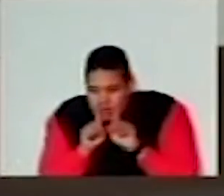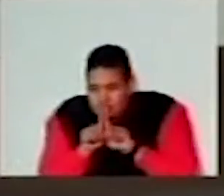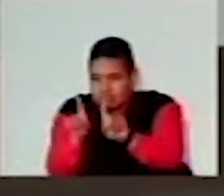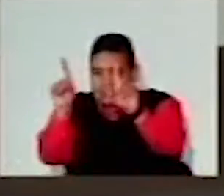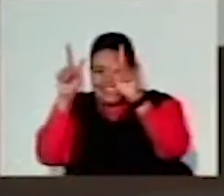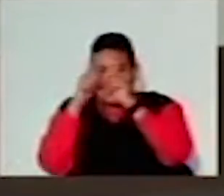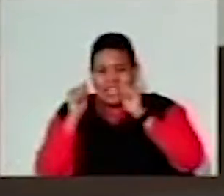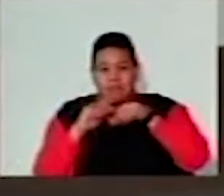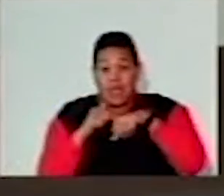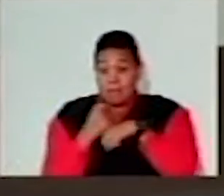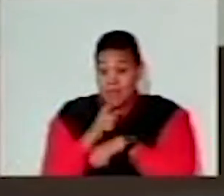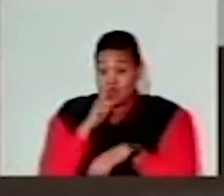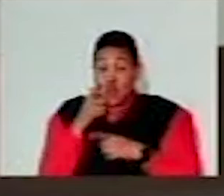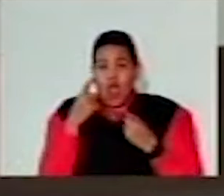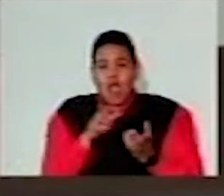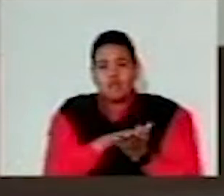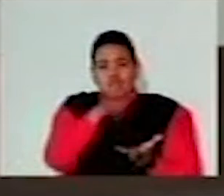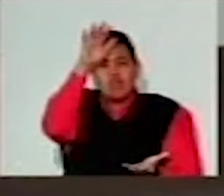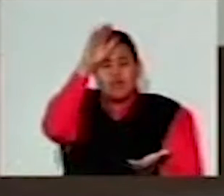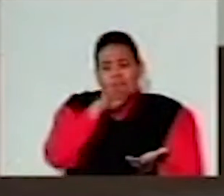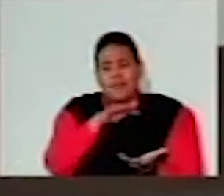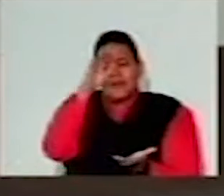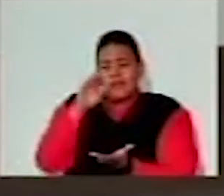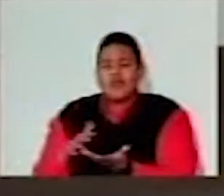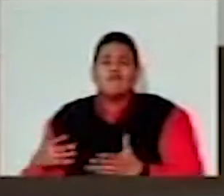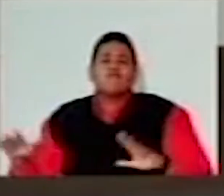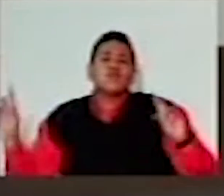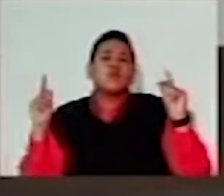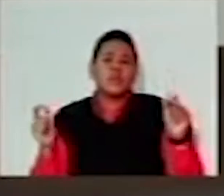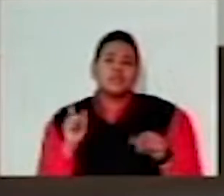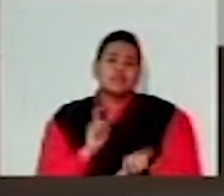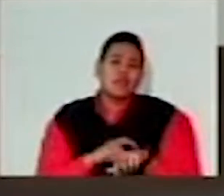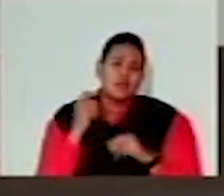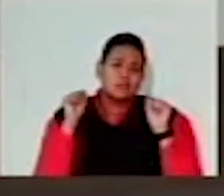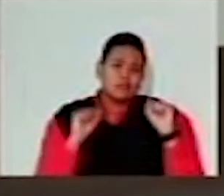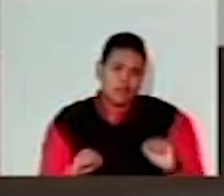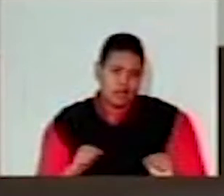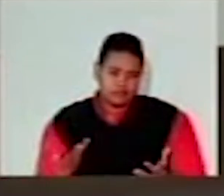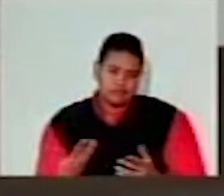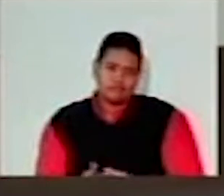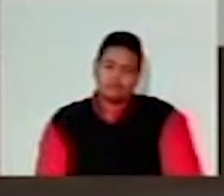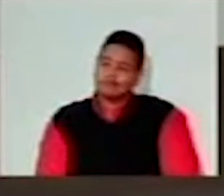sure that cases are done and delivered on time.